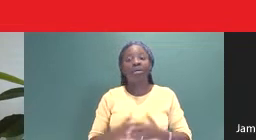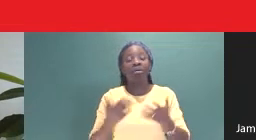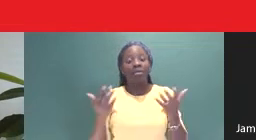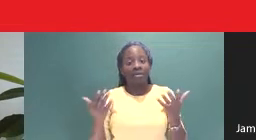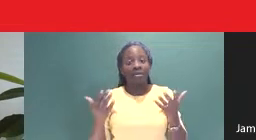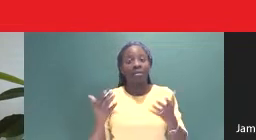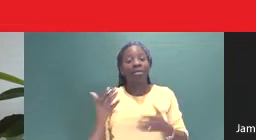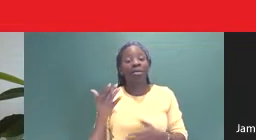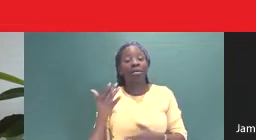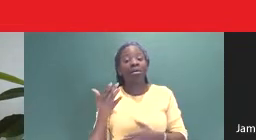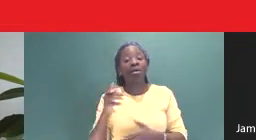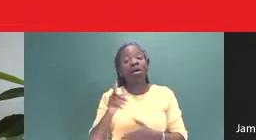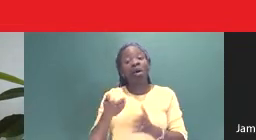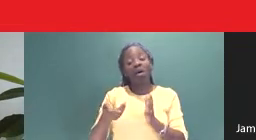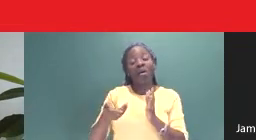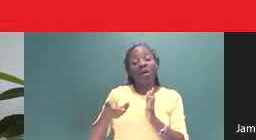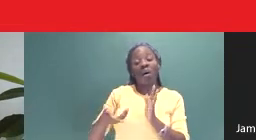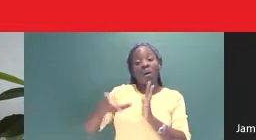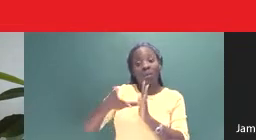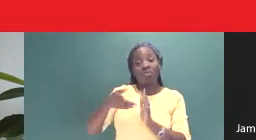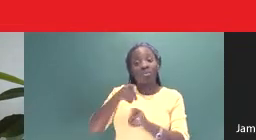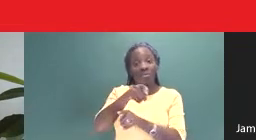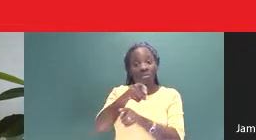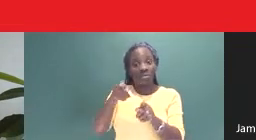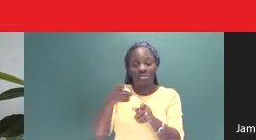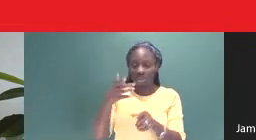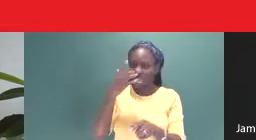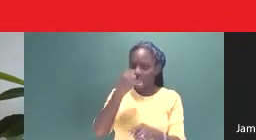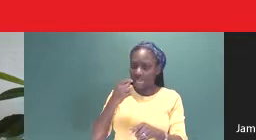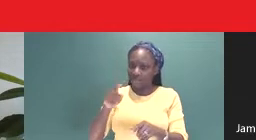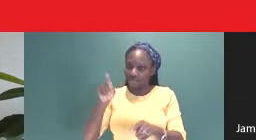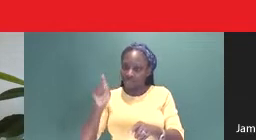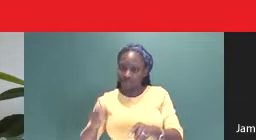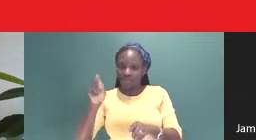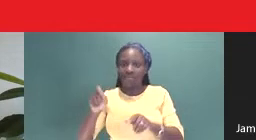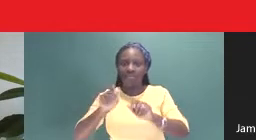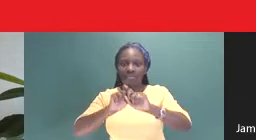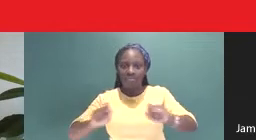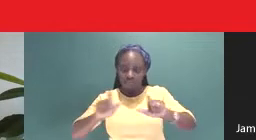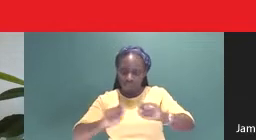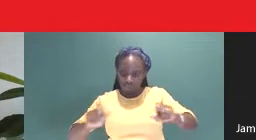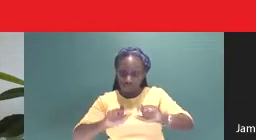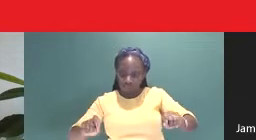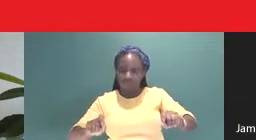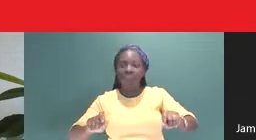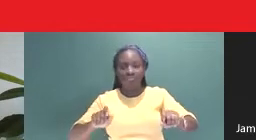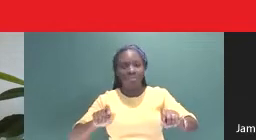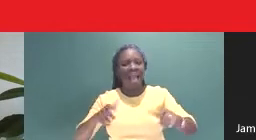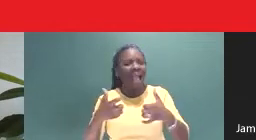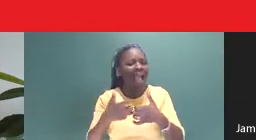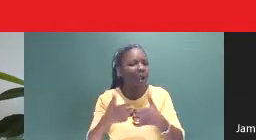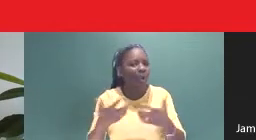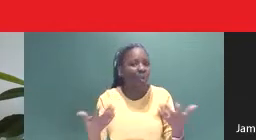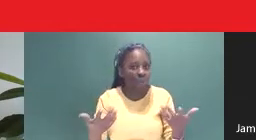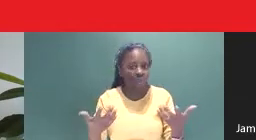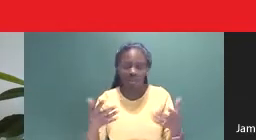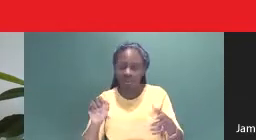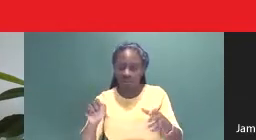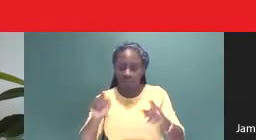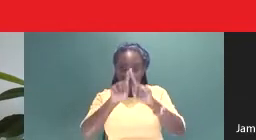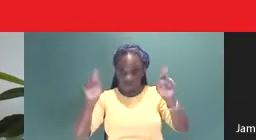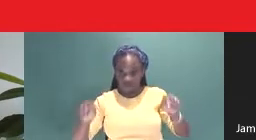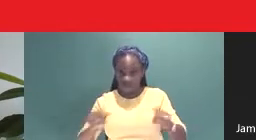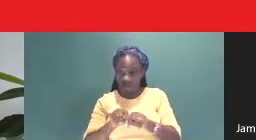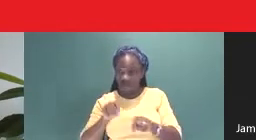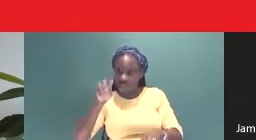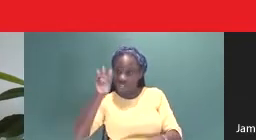You can also click on captioning. If you go to the 3 dots menu, you'll